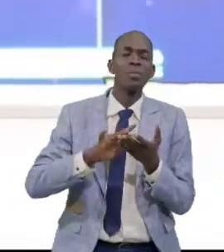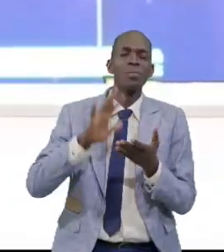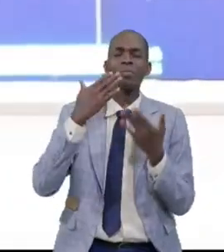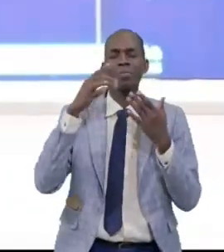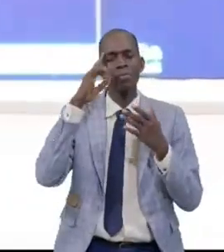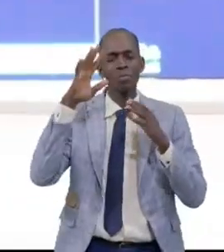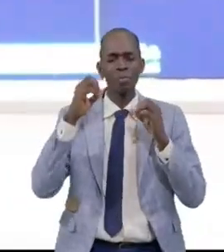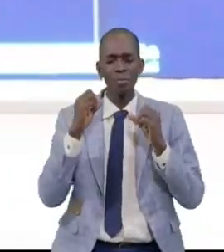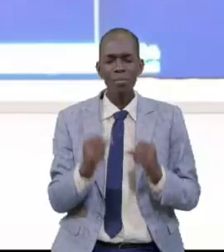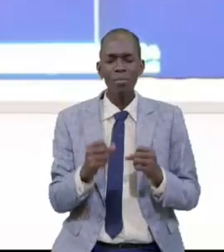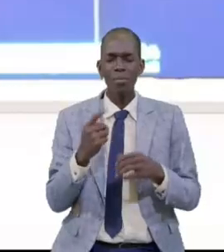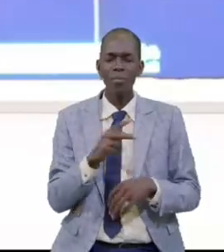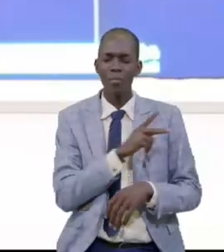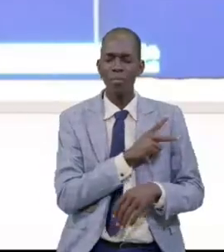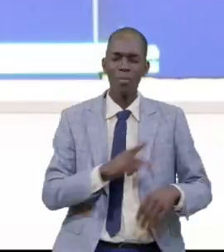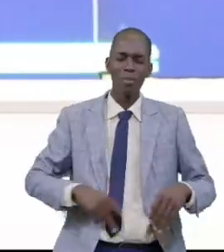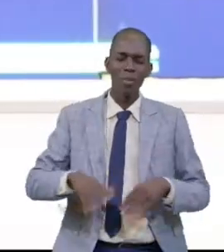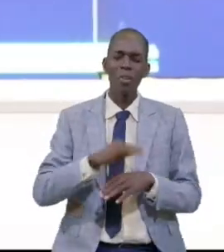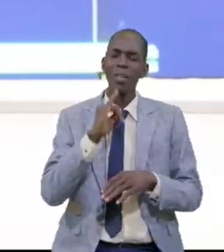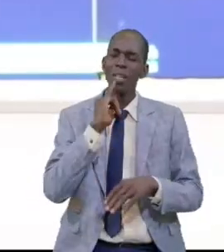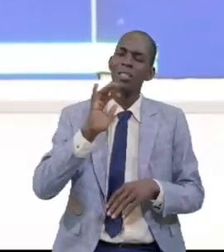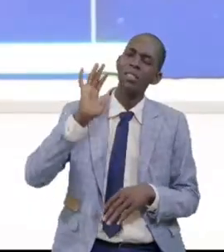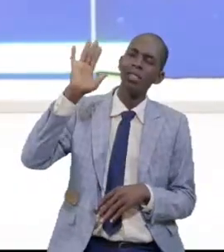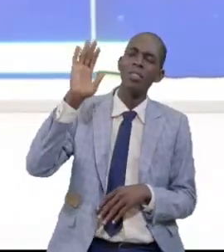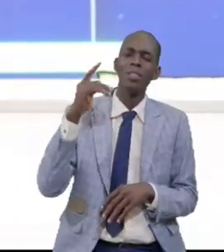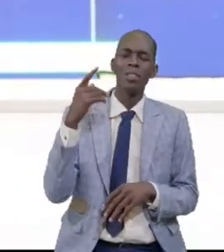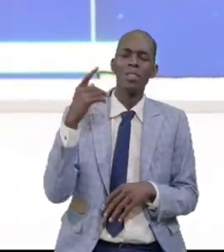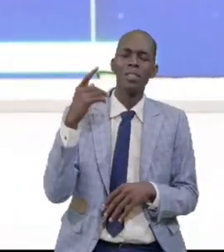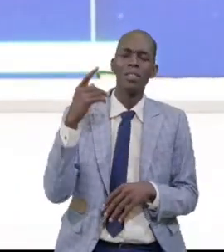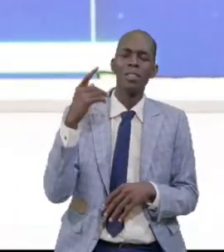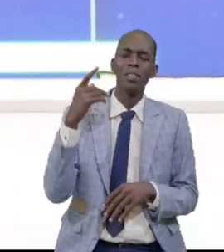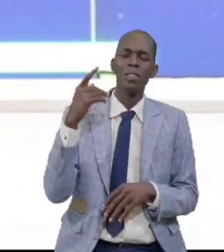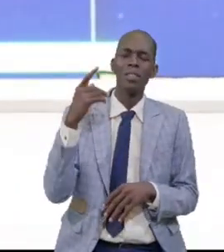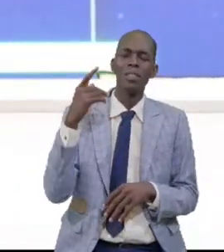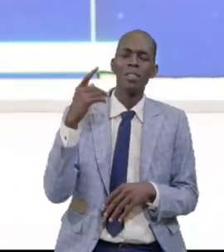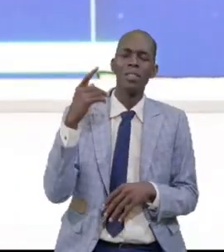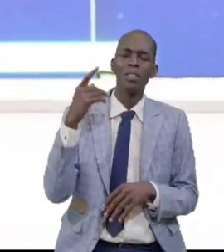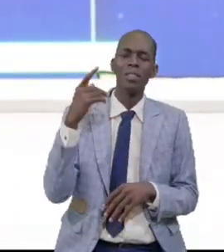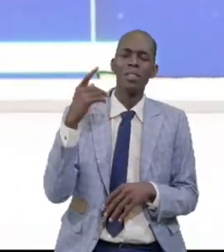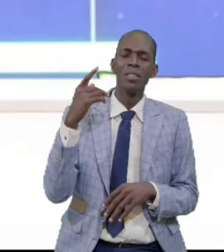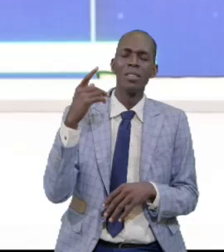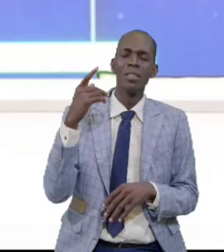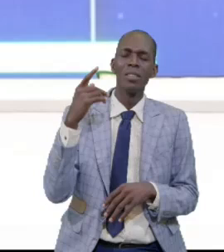kingdom is yours. The earth, the fullness of the world.